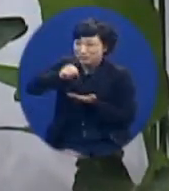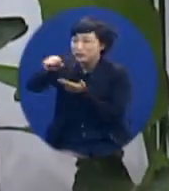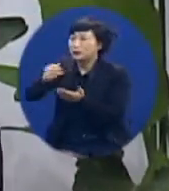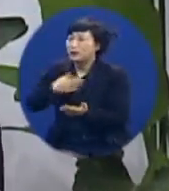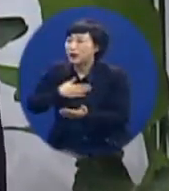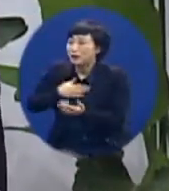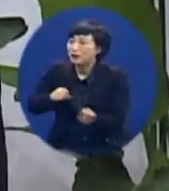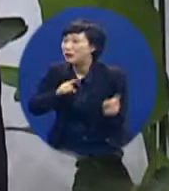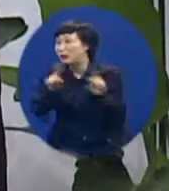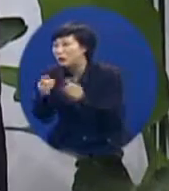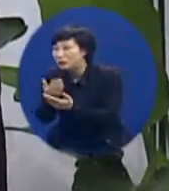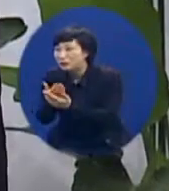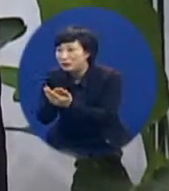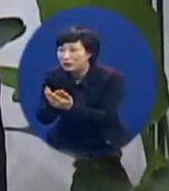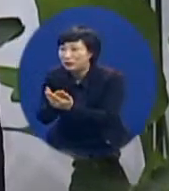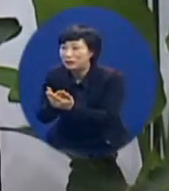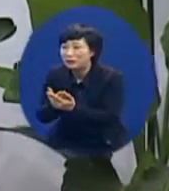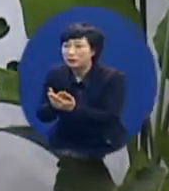expense.